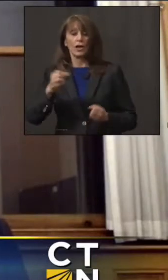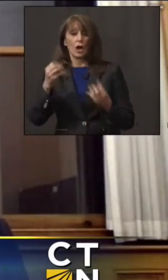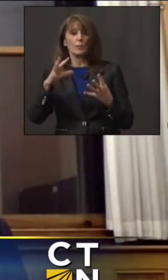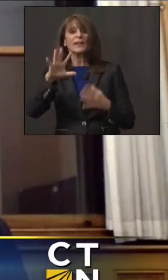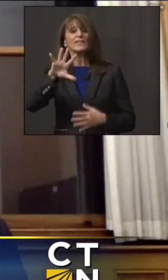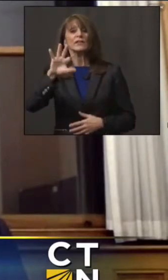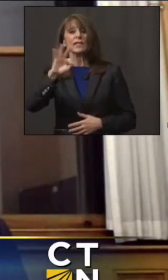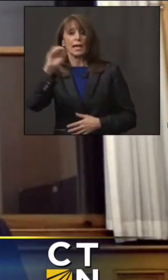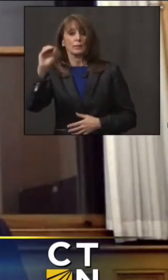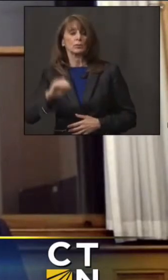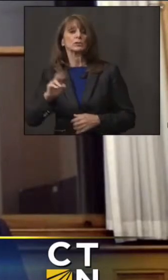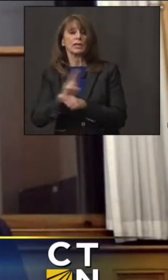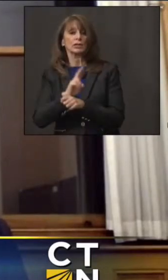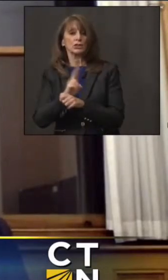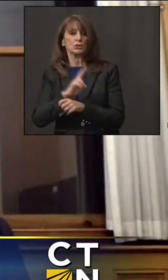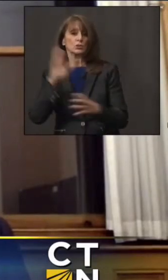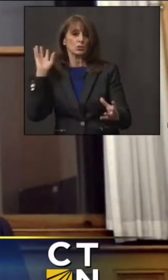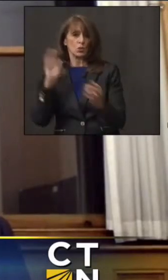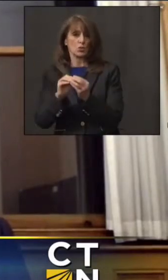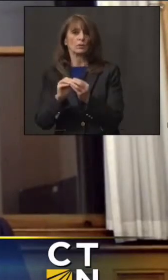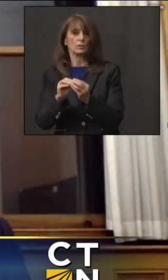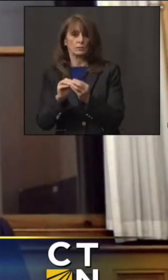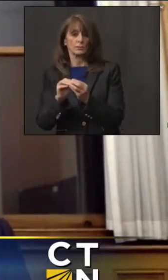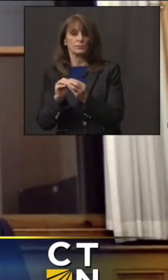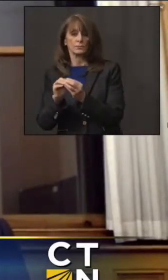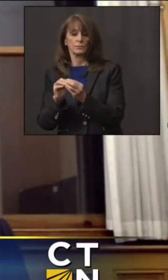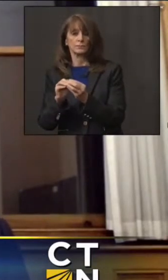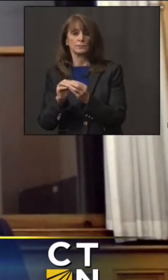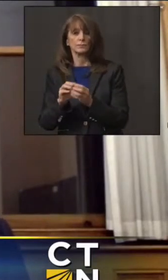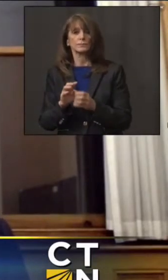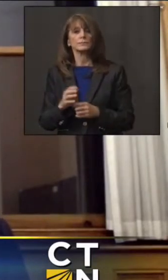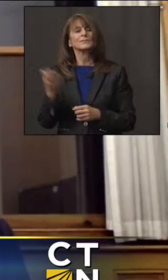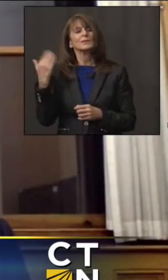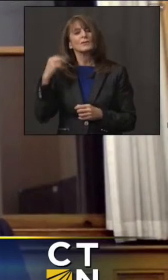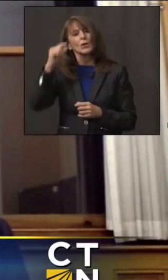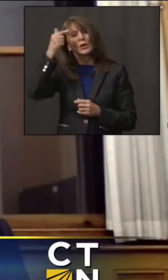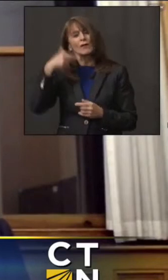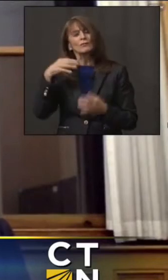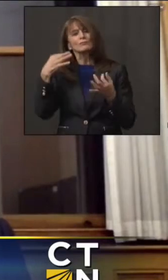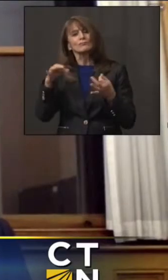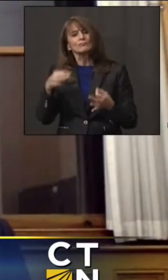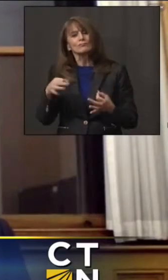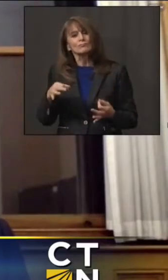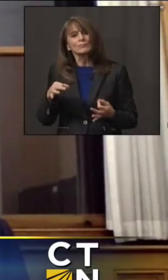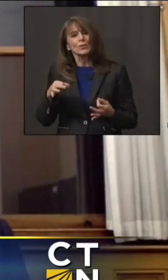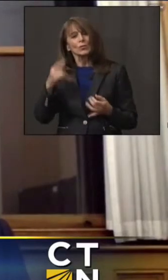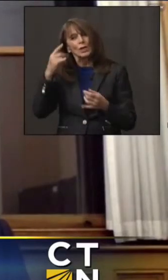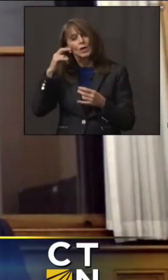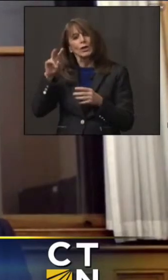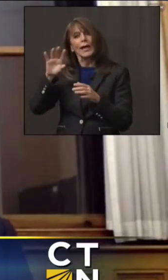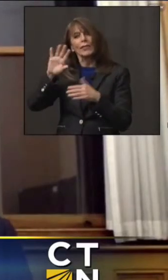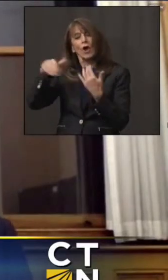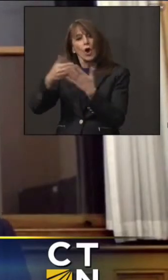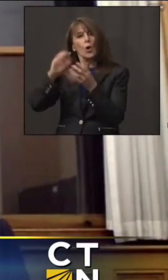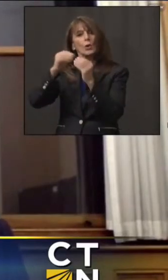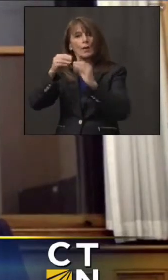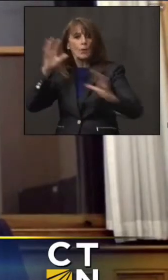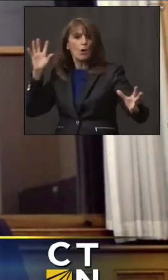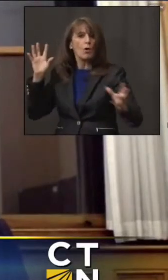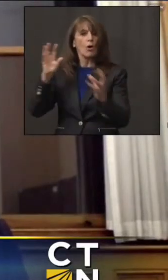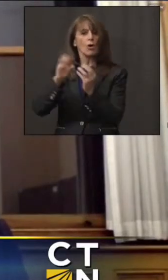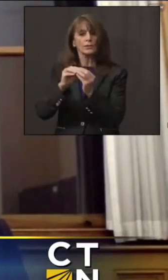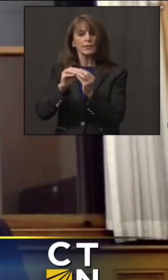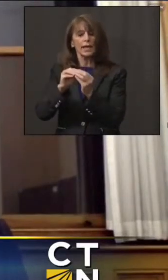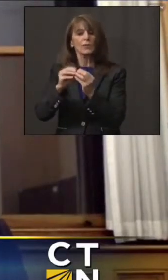59% occupied in total. So as the governor mentioned, just in terms of the overall metrics, physical capacity, we're